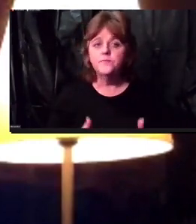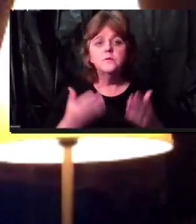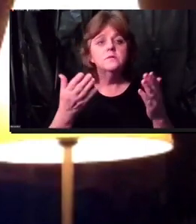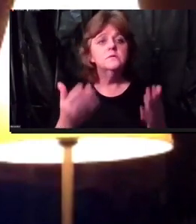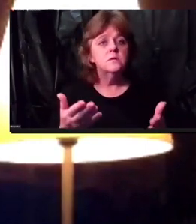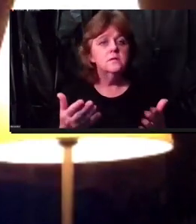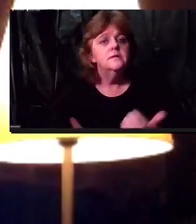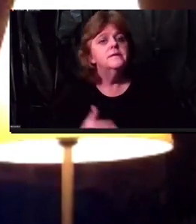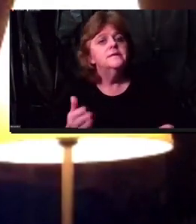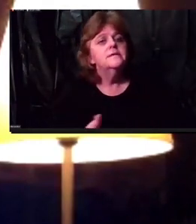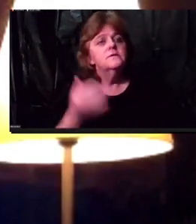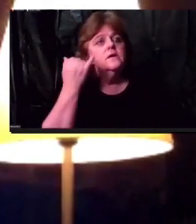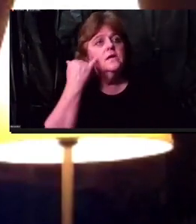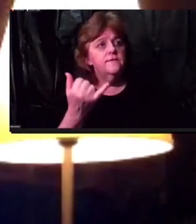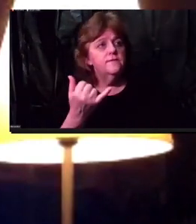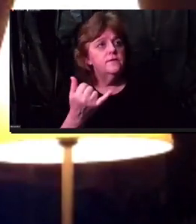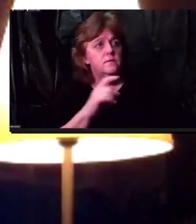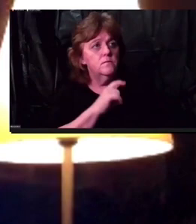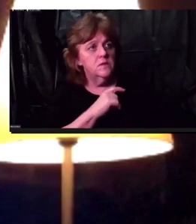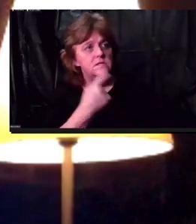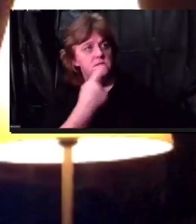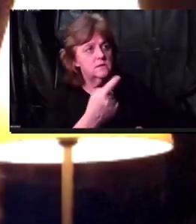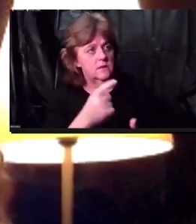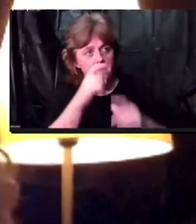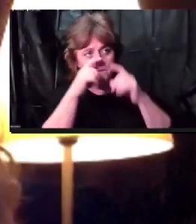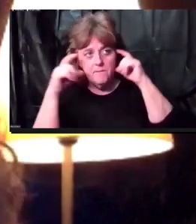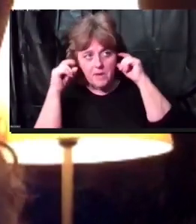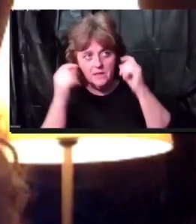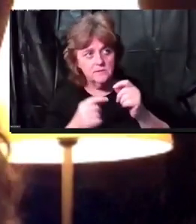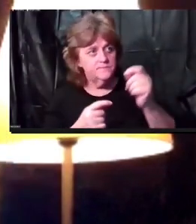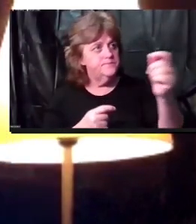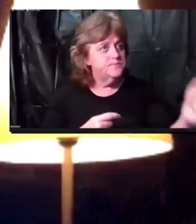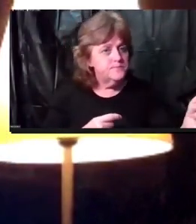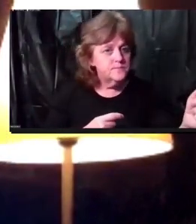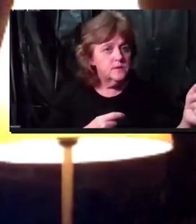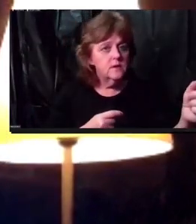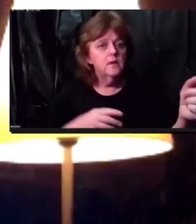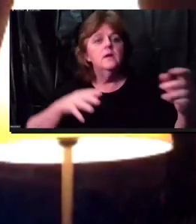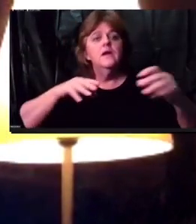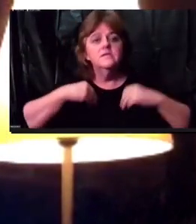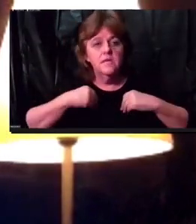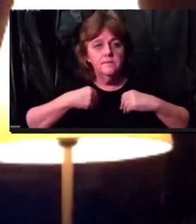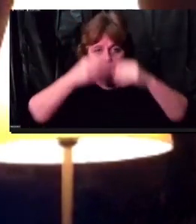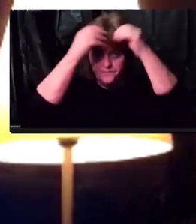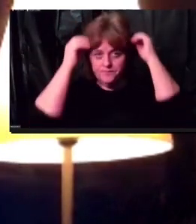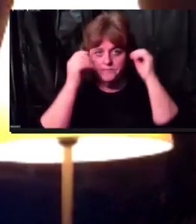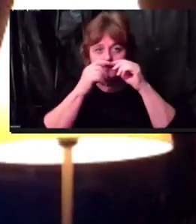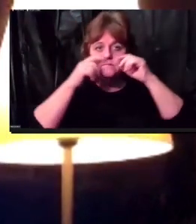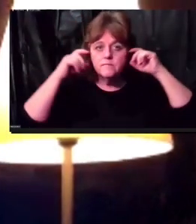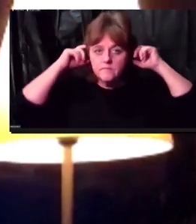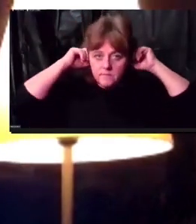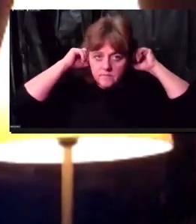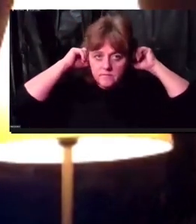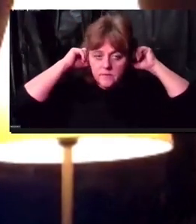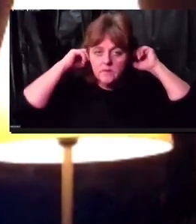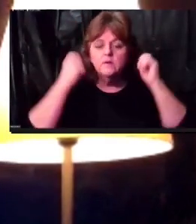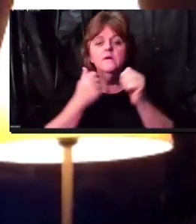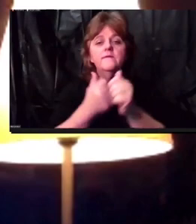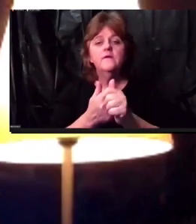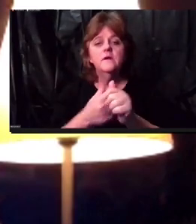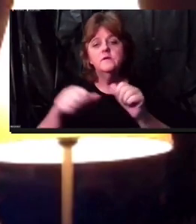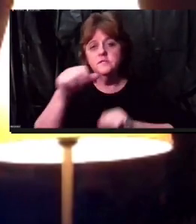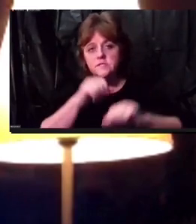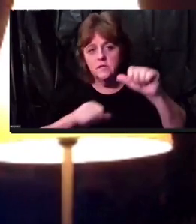would be easier to put on the mask, put on the facial covering, follow the science. That's what we do in Yellow